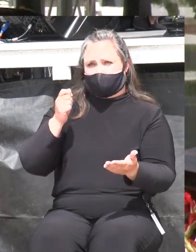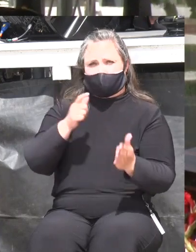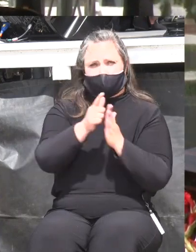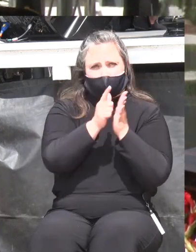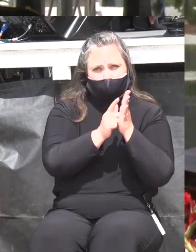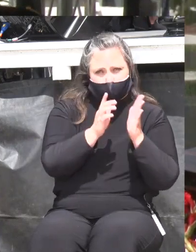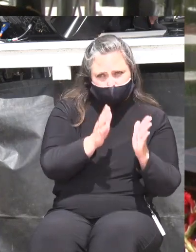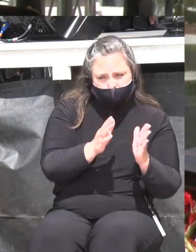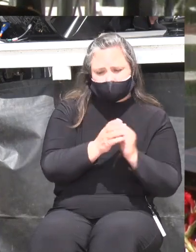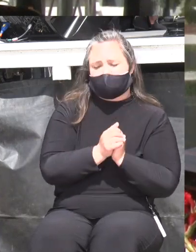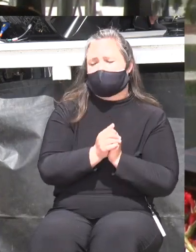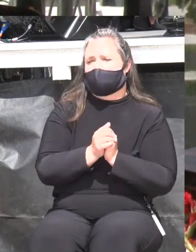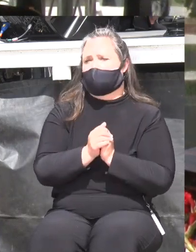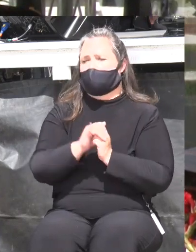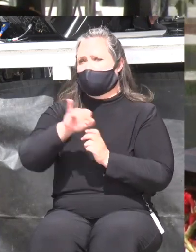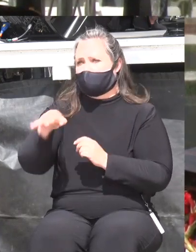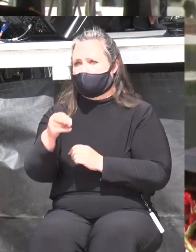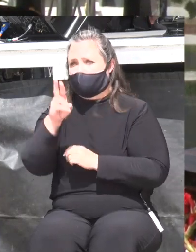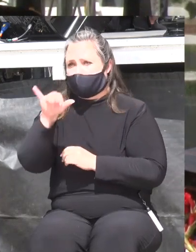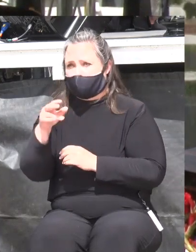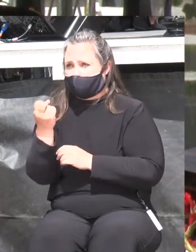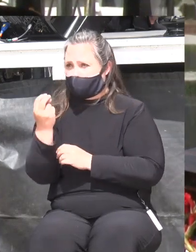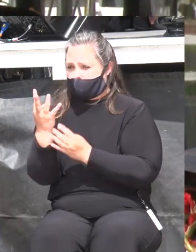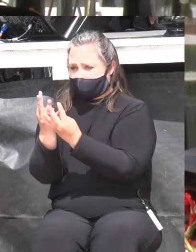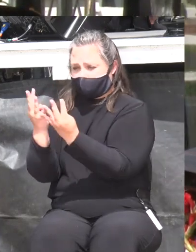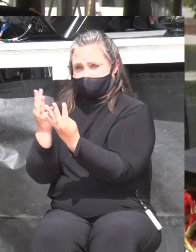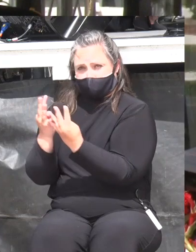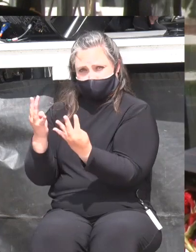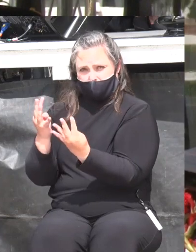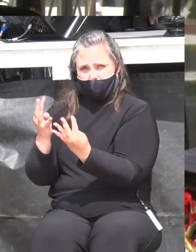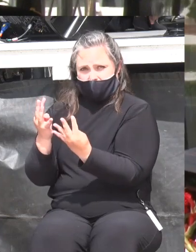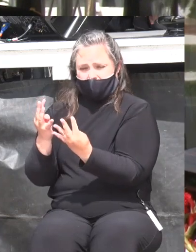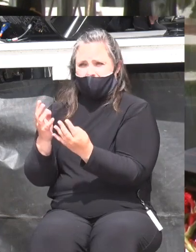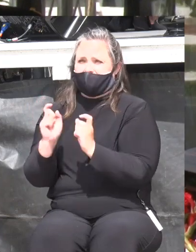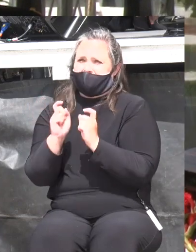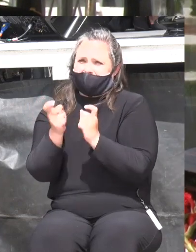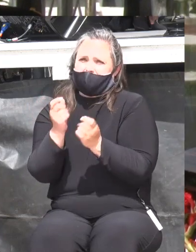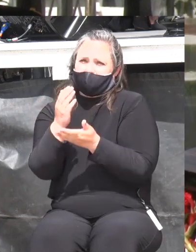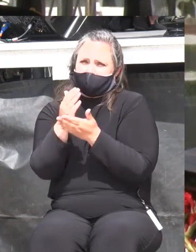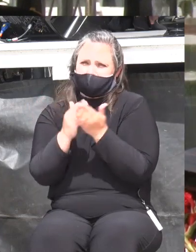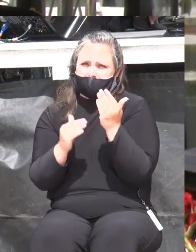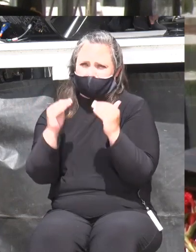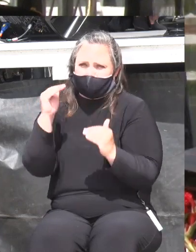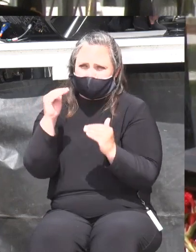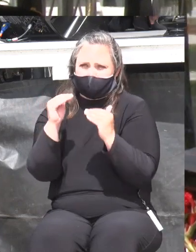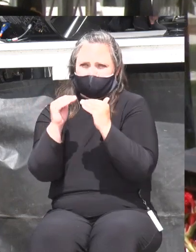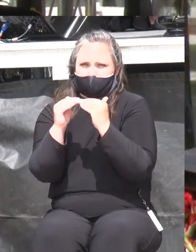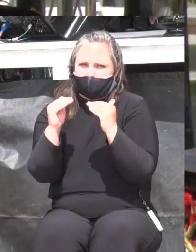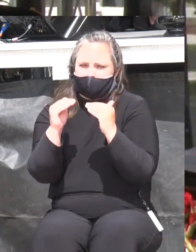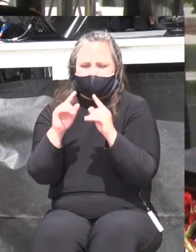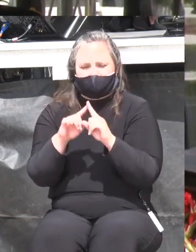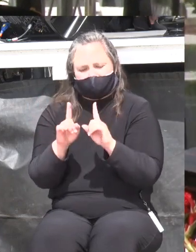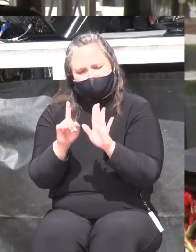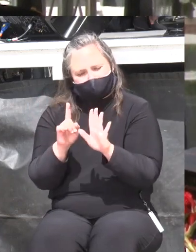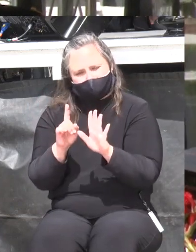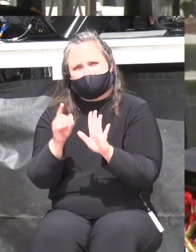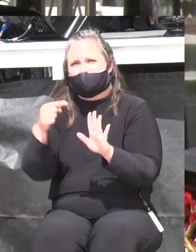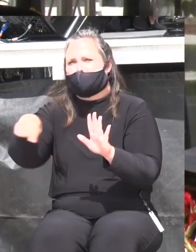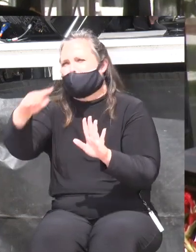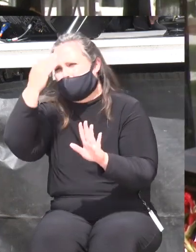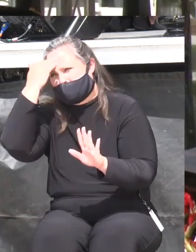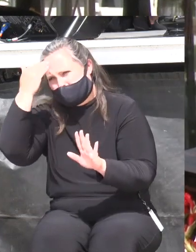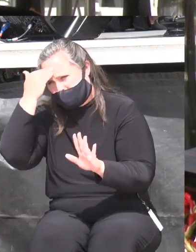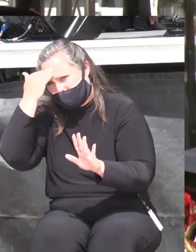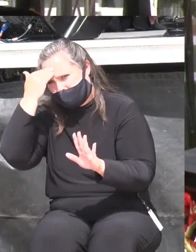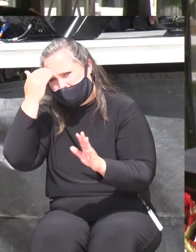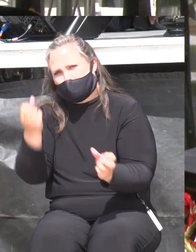that grieving family, I think we all know that there are too many examples that still remain, which for us